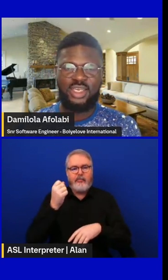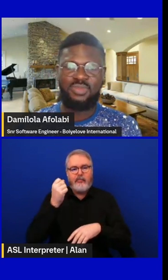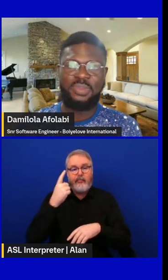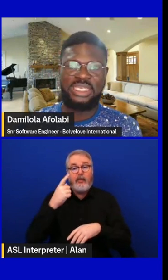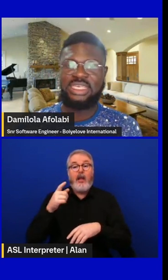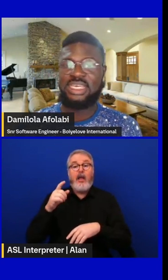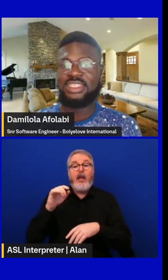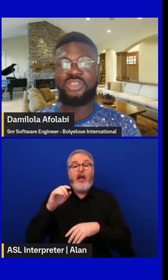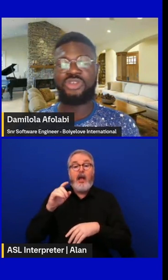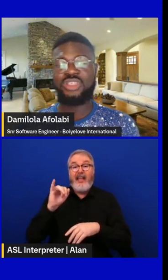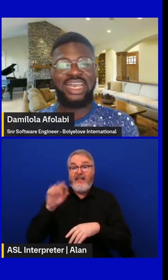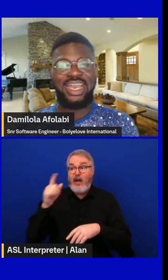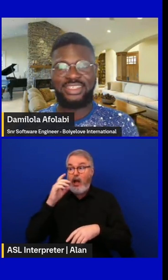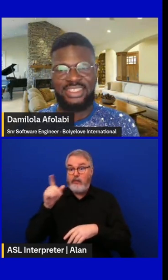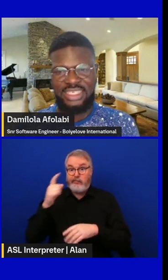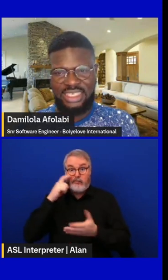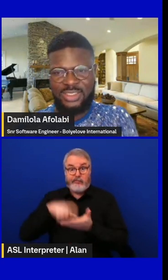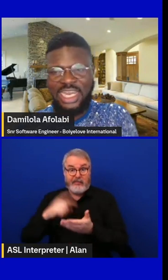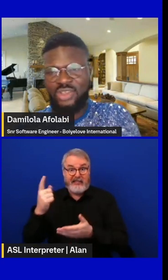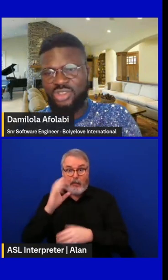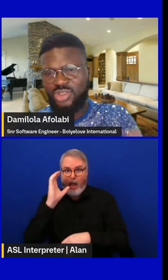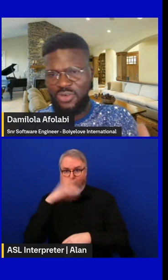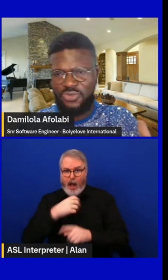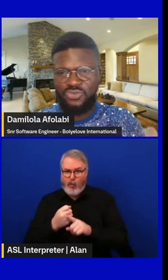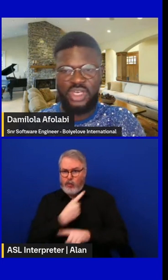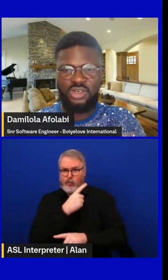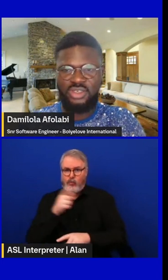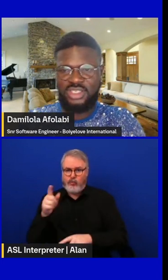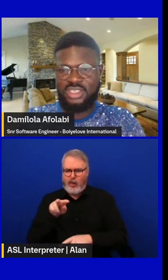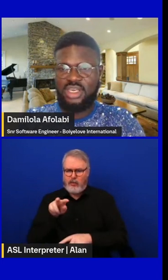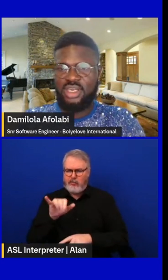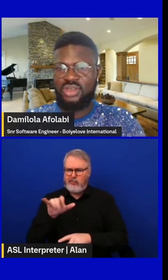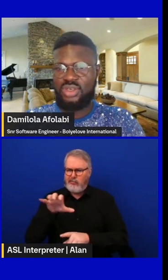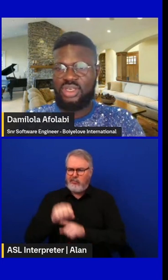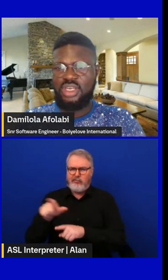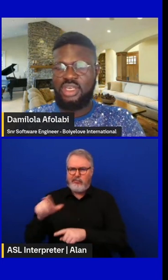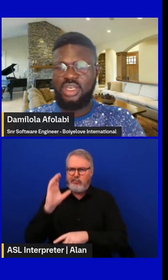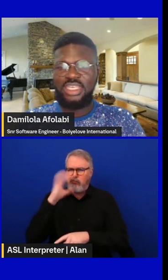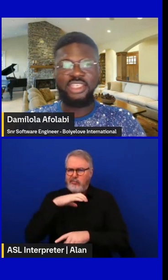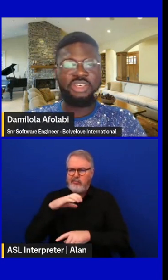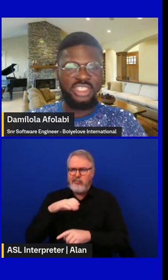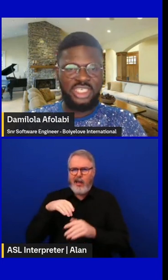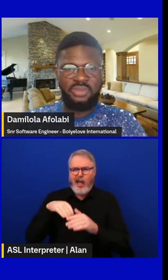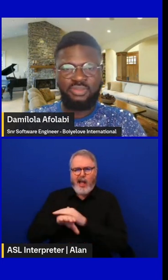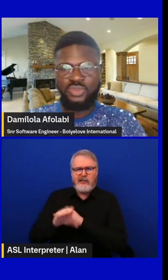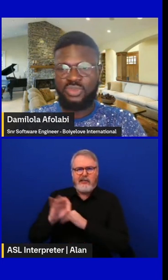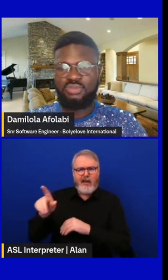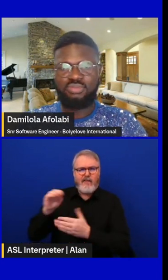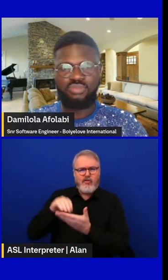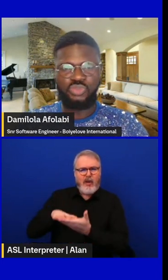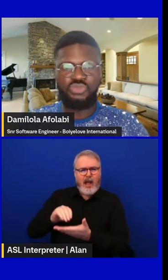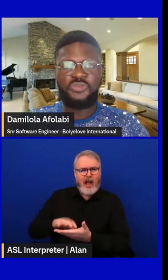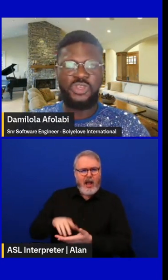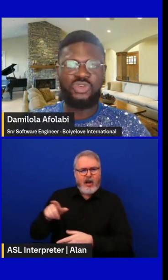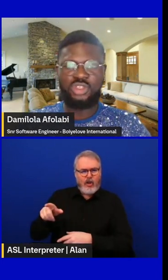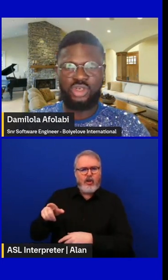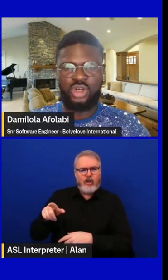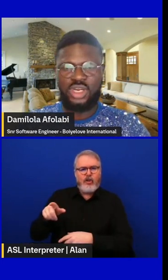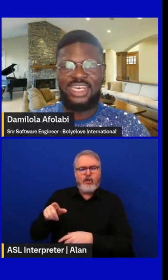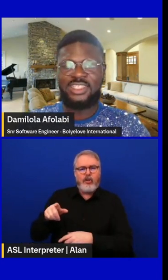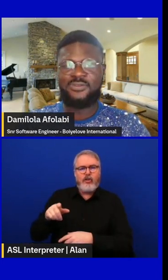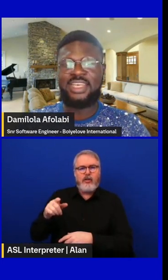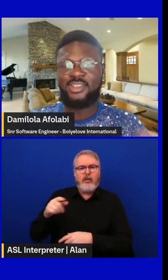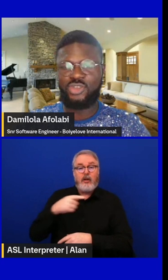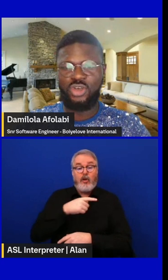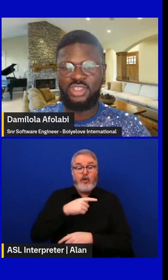detected, maybe a single user accessing thousands of records, the security team reviews the